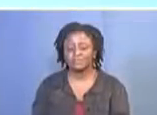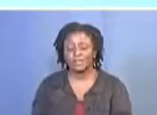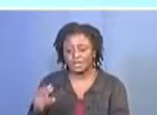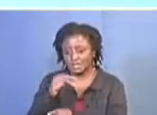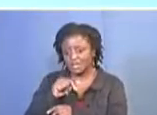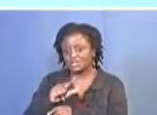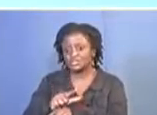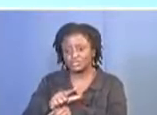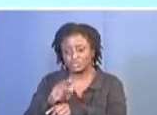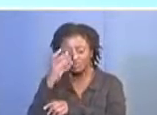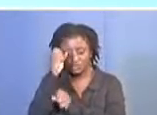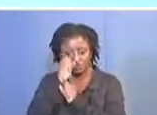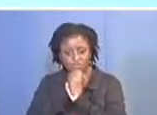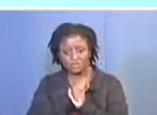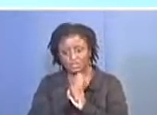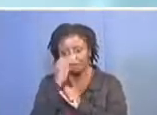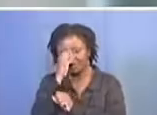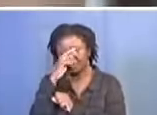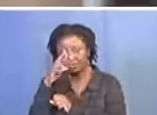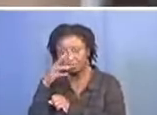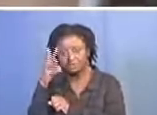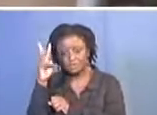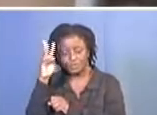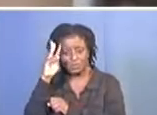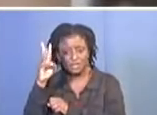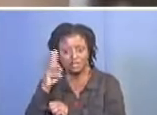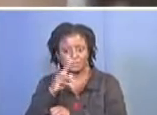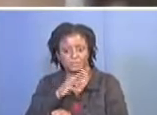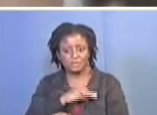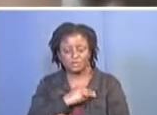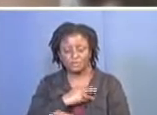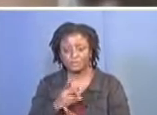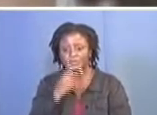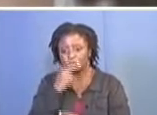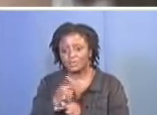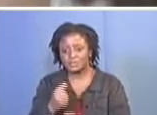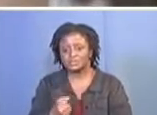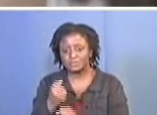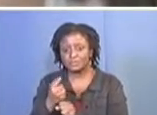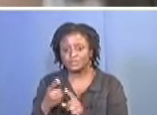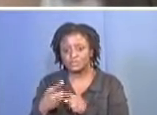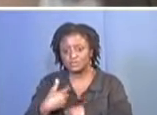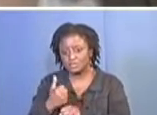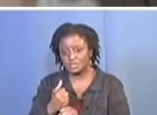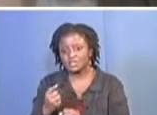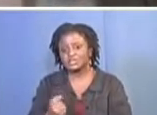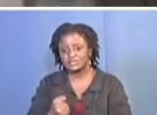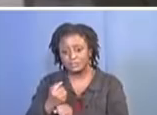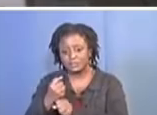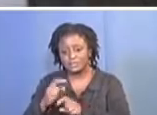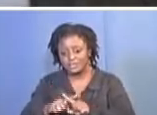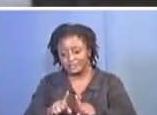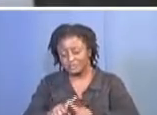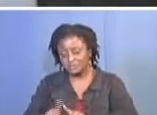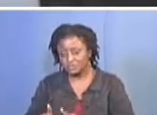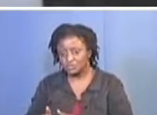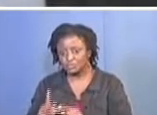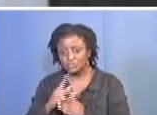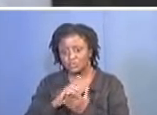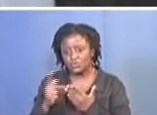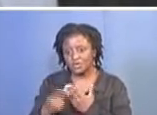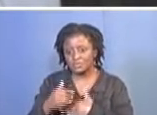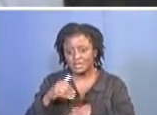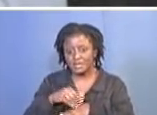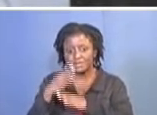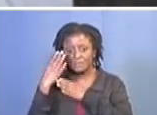National Security Minister, the Honorable Wayne Munro, pledging support to create and support diversionary programs at the Bahamas Crisis Center